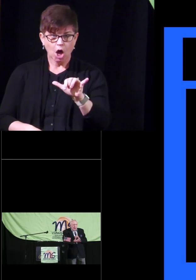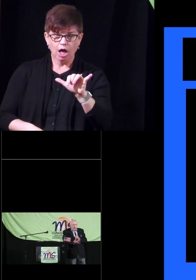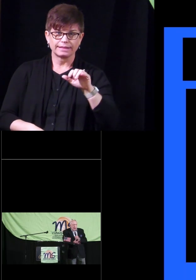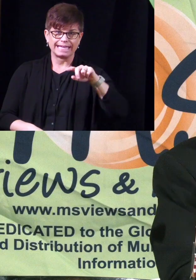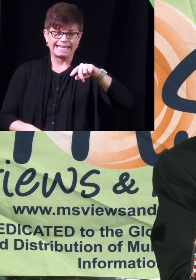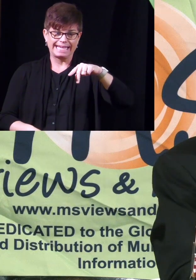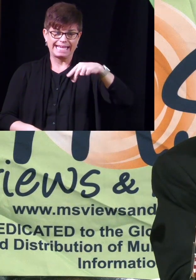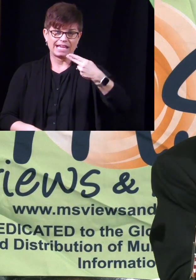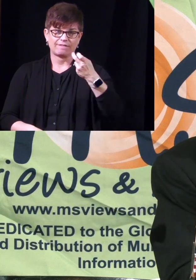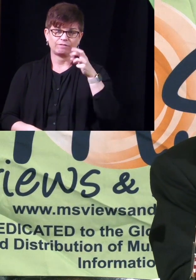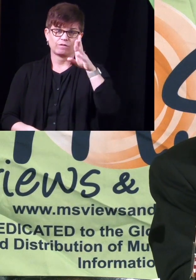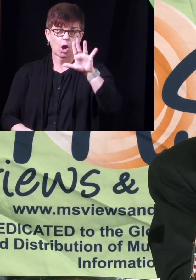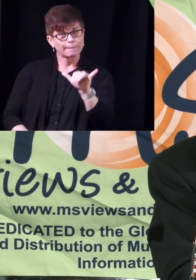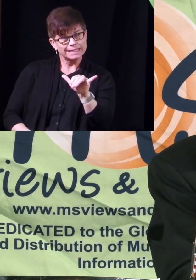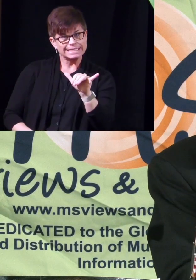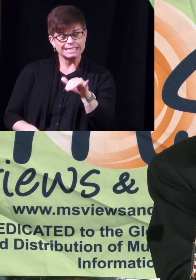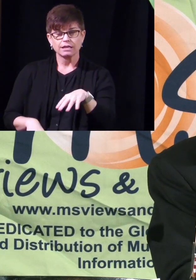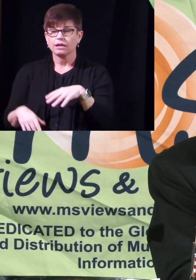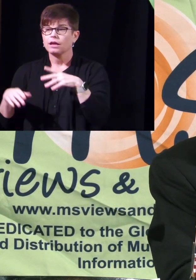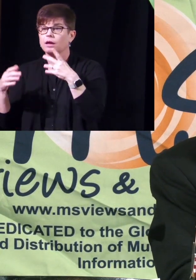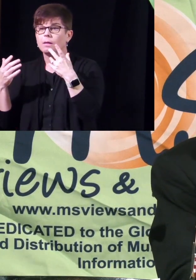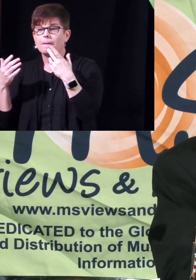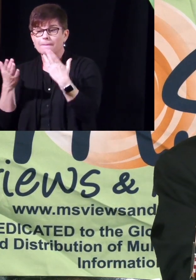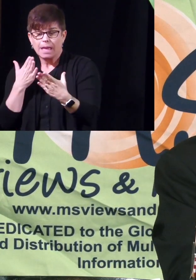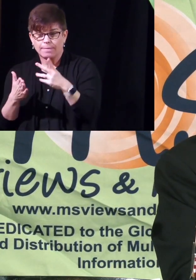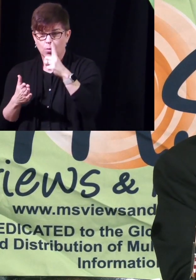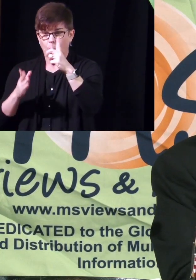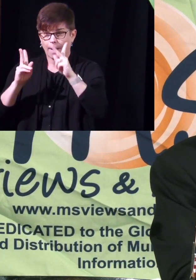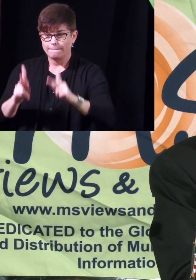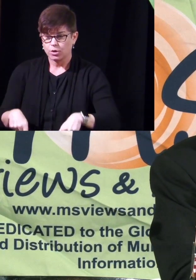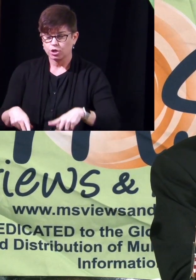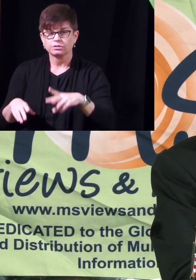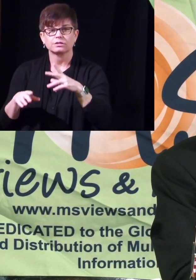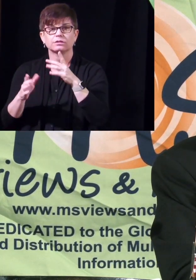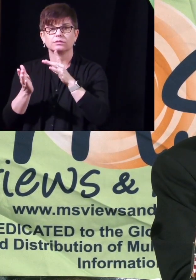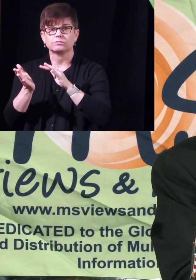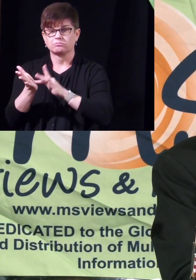means that the person could be taking many medications for their MS